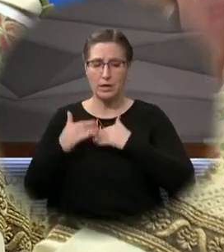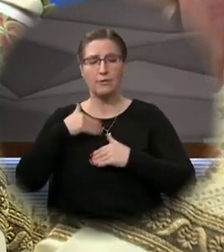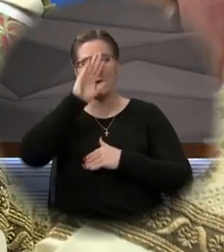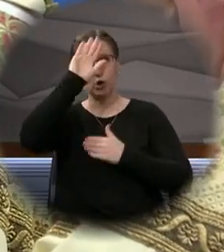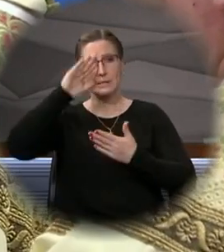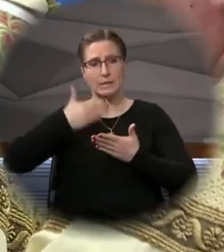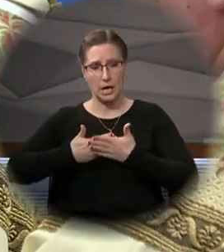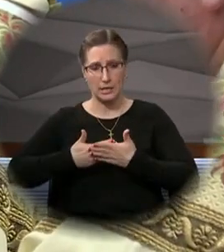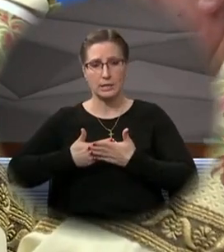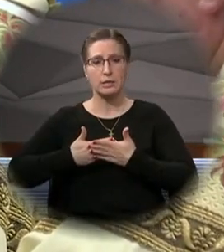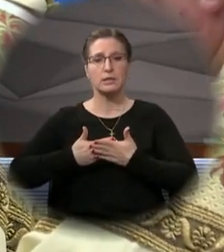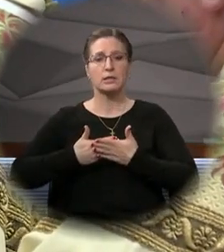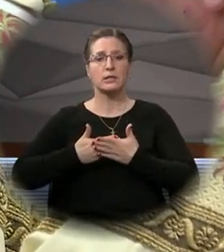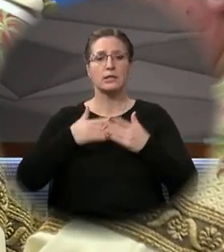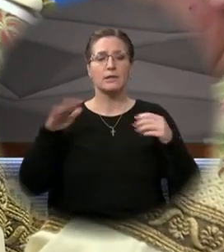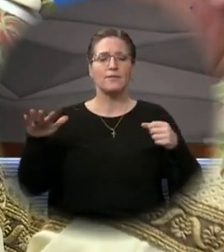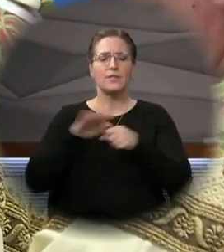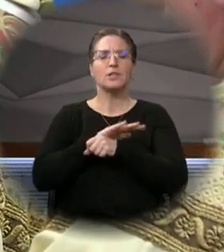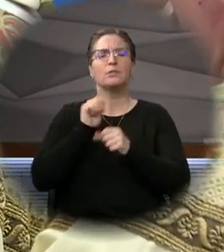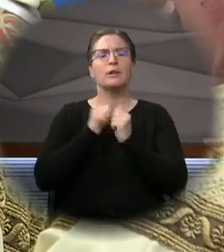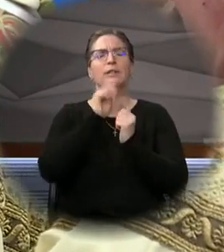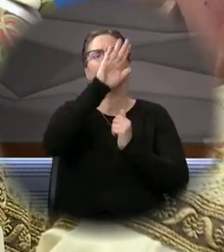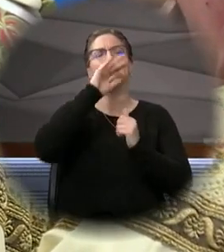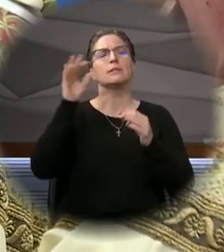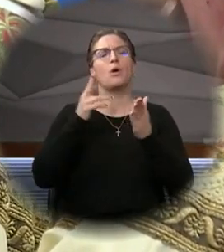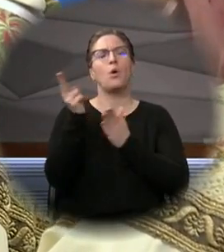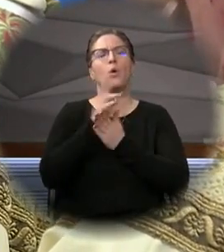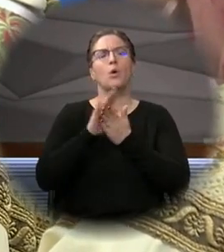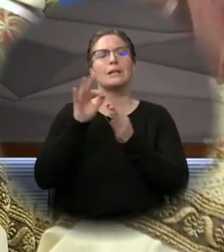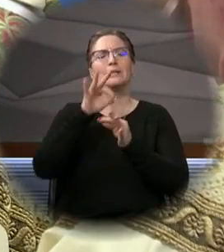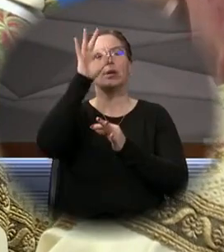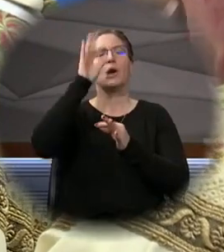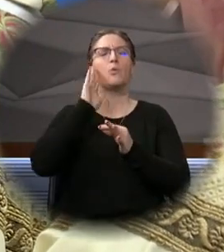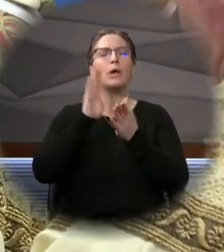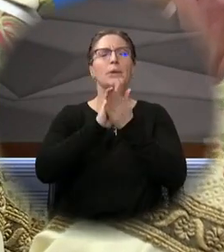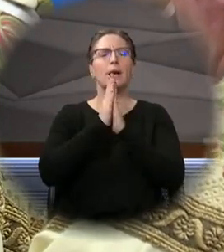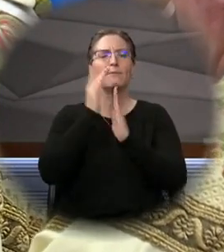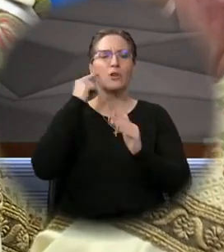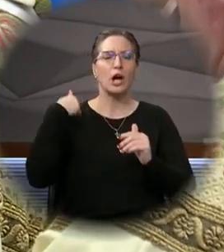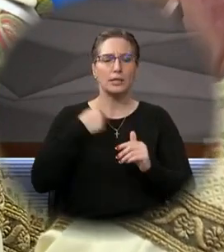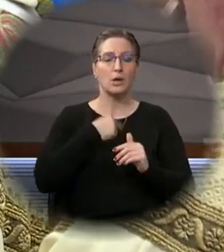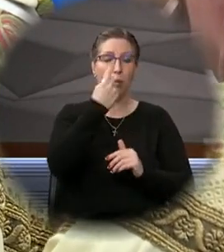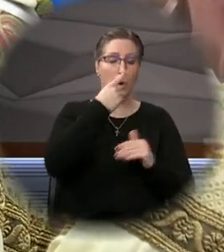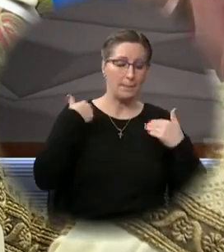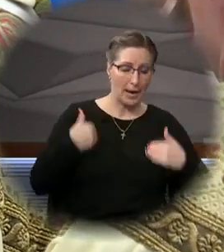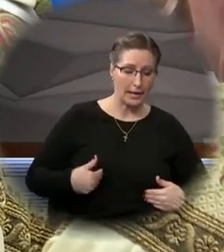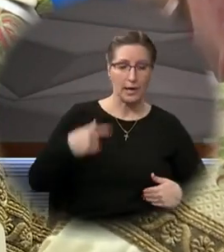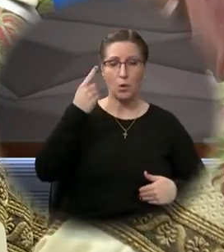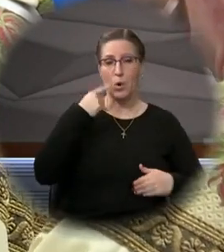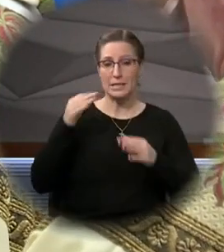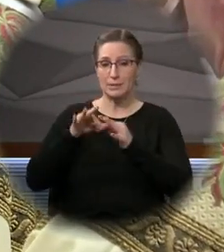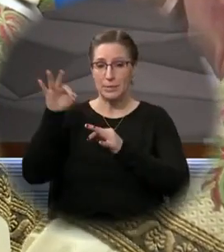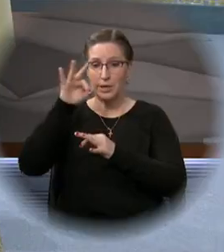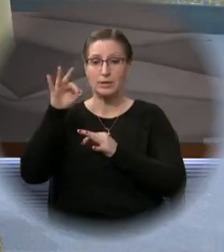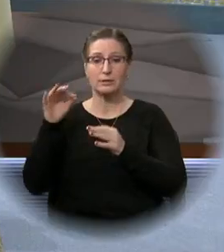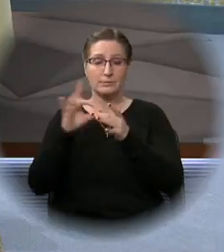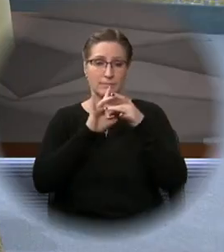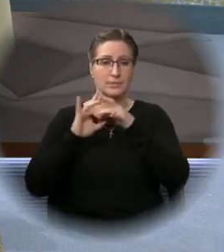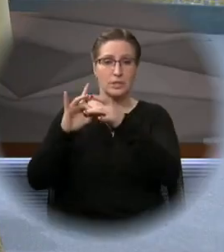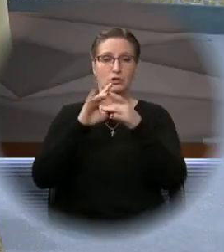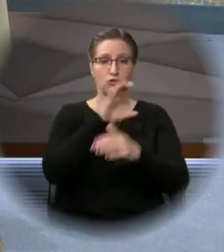your Son and filled with his Holy Spirit may become one body, one spirit in